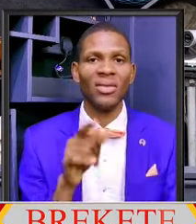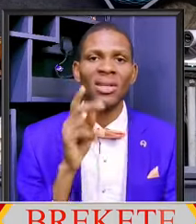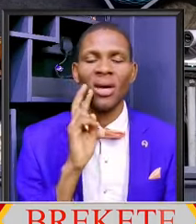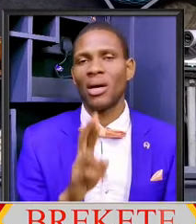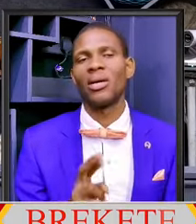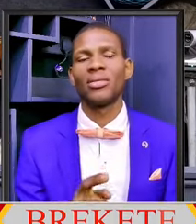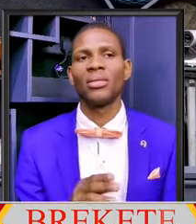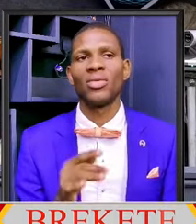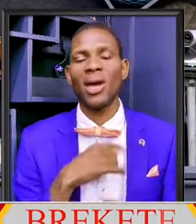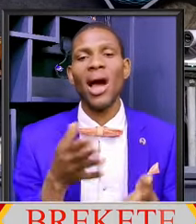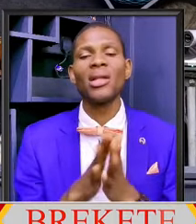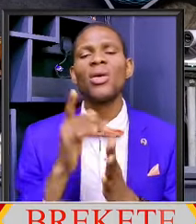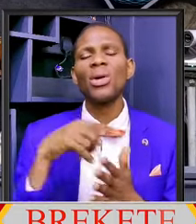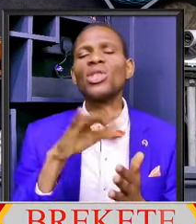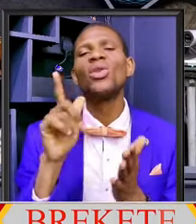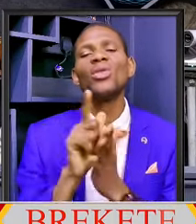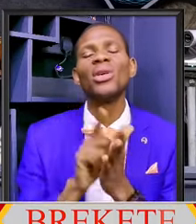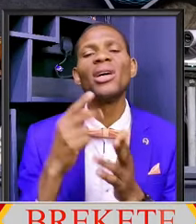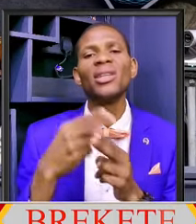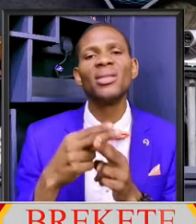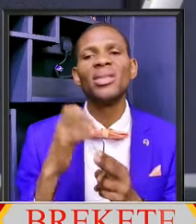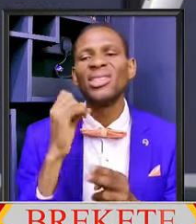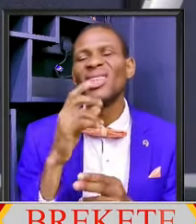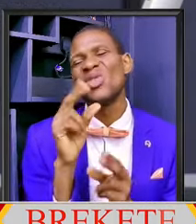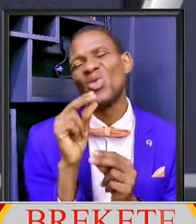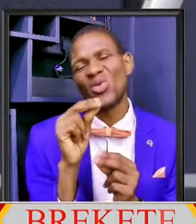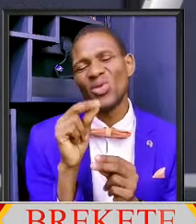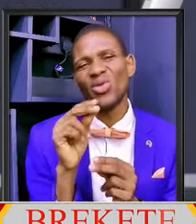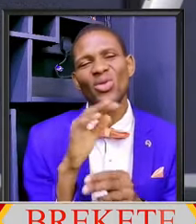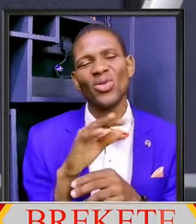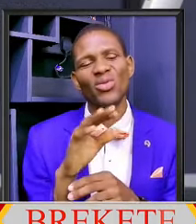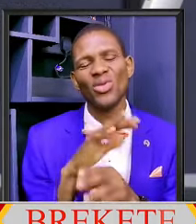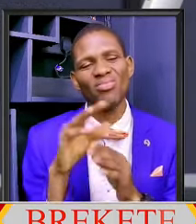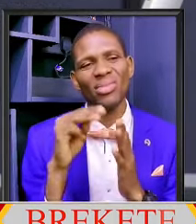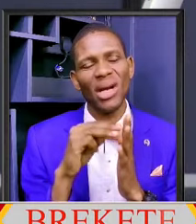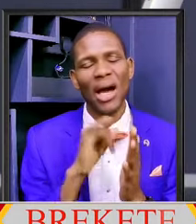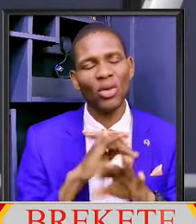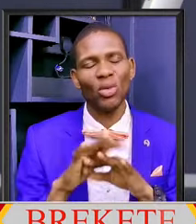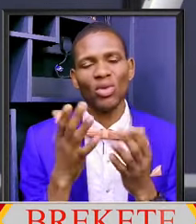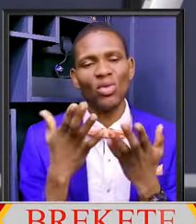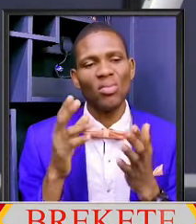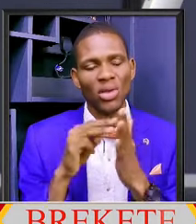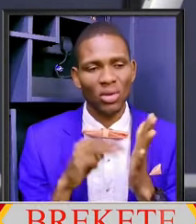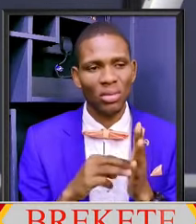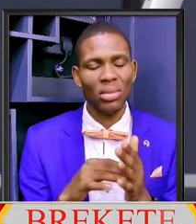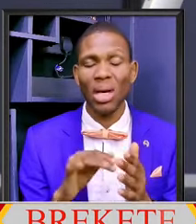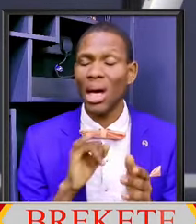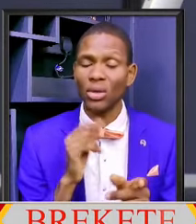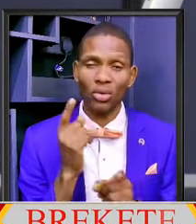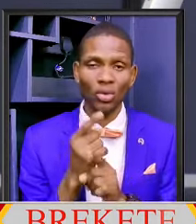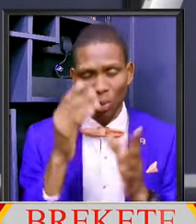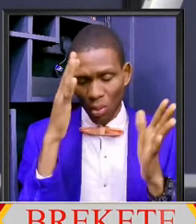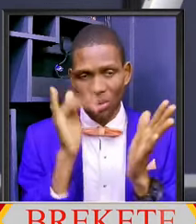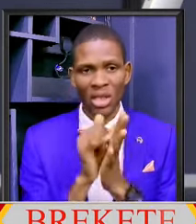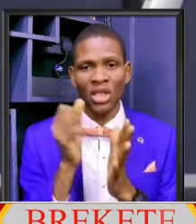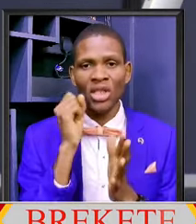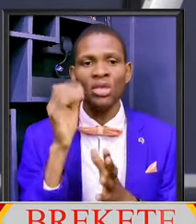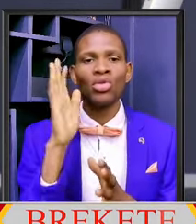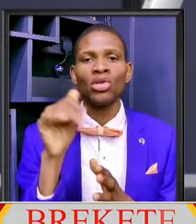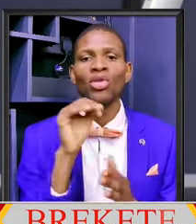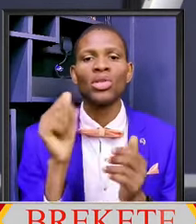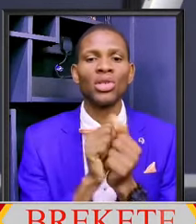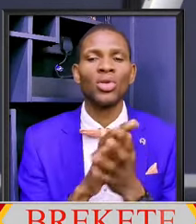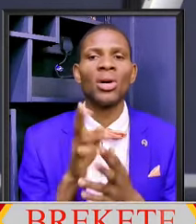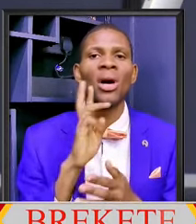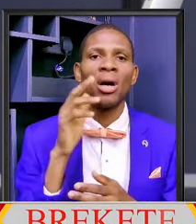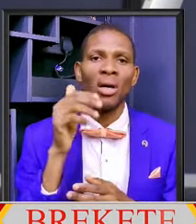Kai. Somebody, I just hope this woman no go destroy herself, because the direction where she